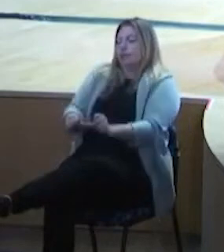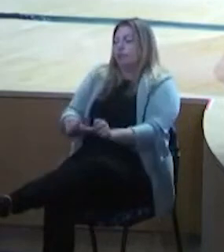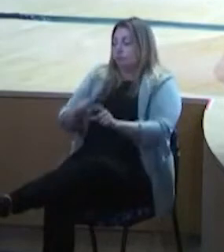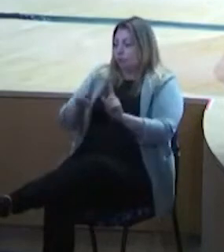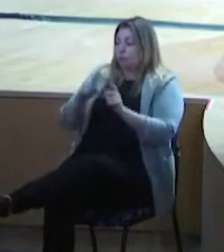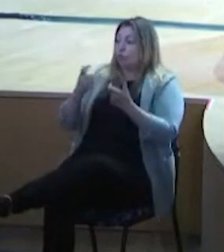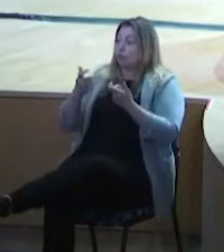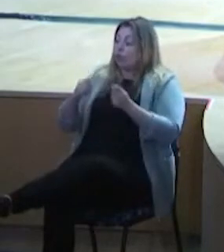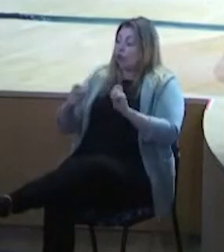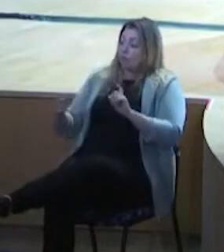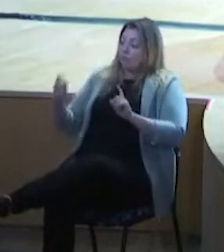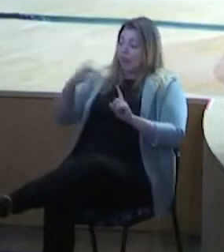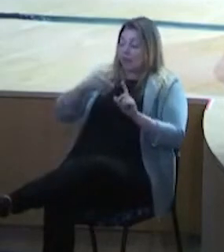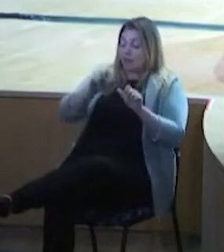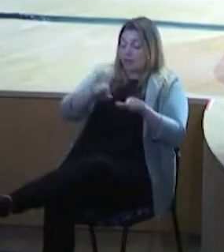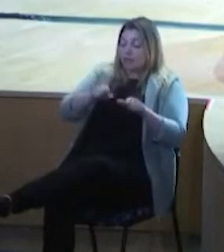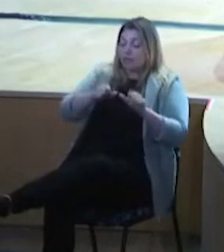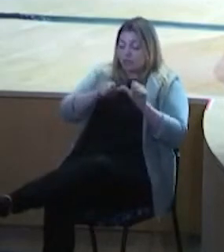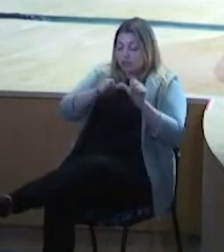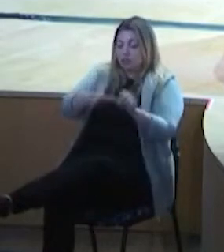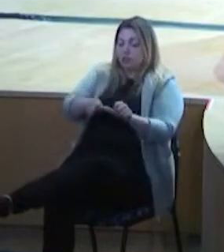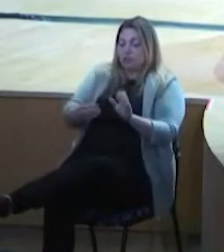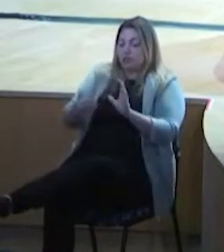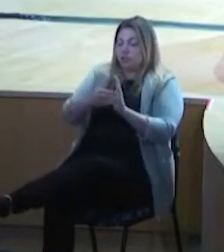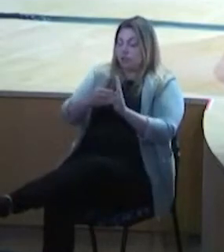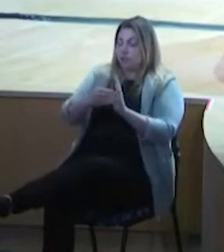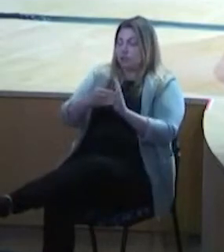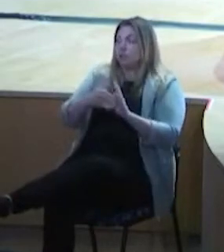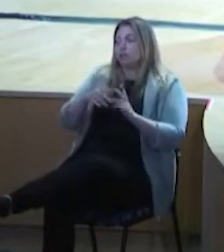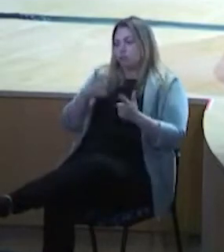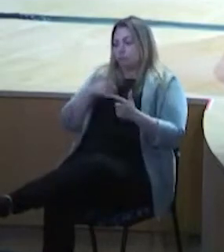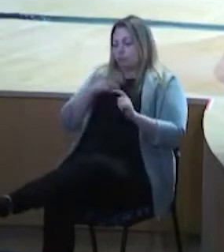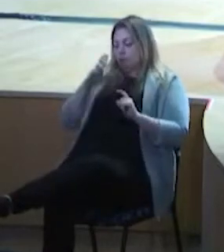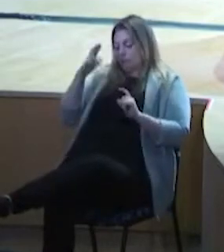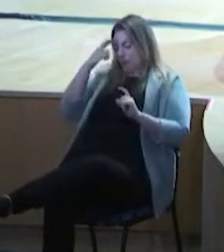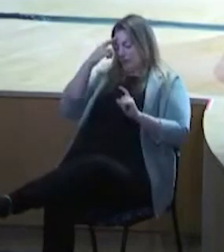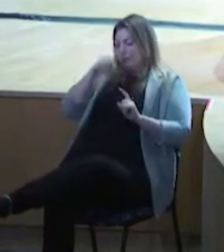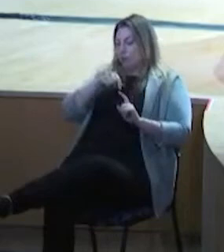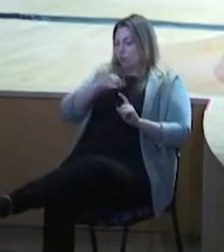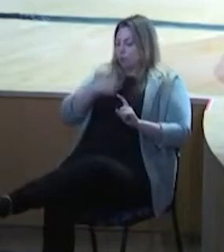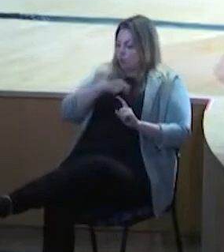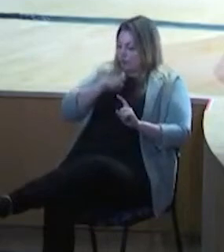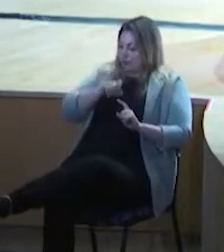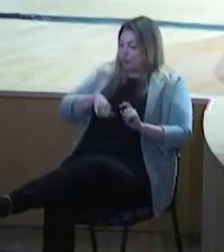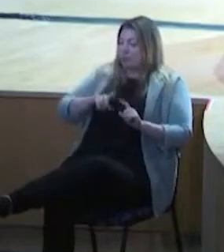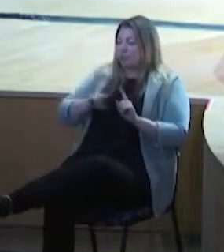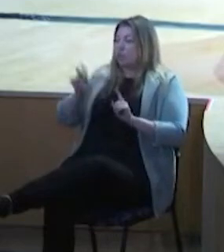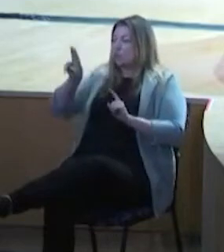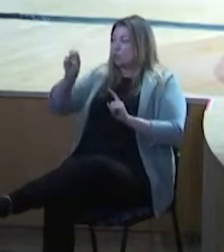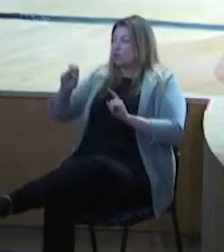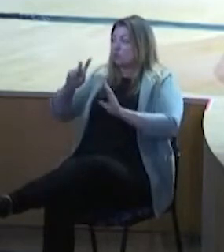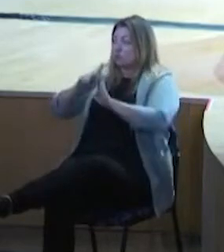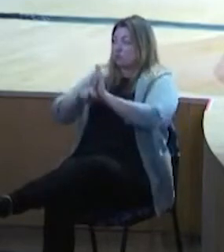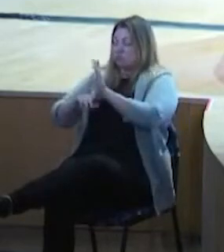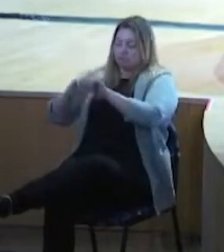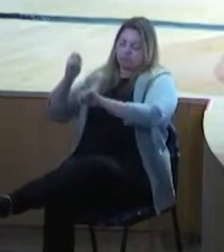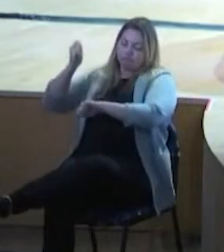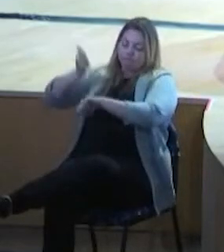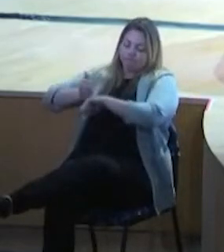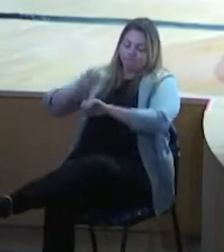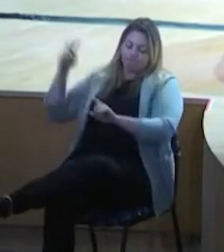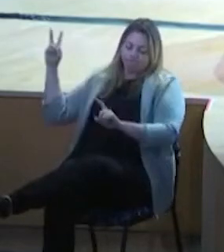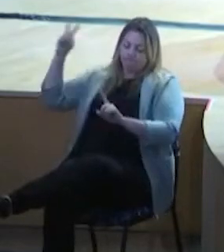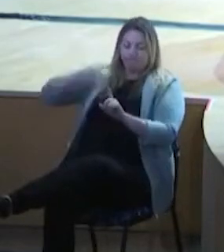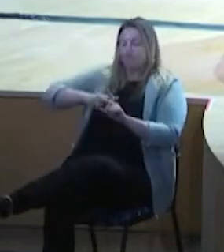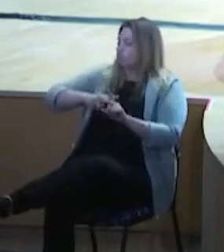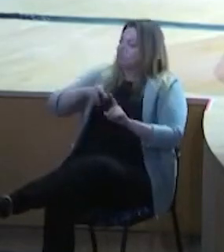get back to a point of being sustainable and the state's realizing that we need to get there. But the U.S. policies that are in place don't allow us to really